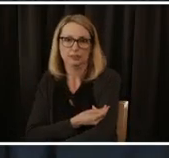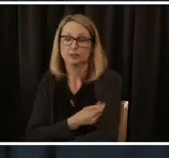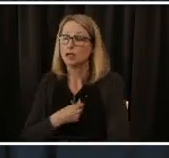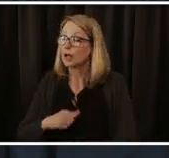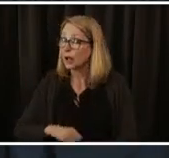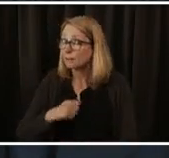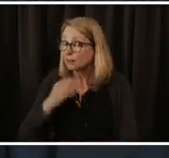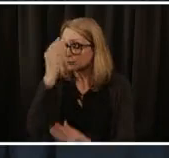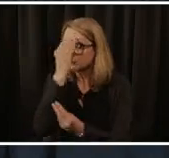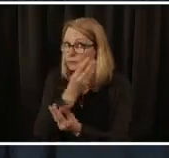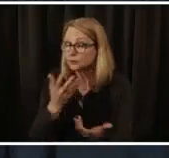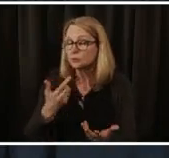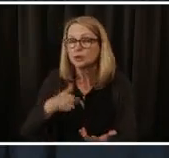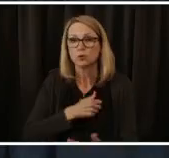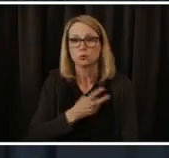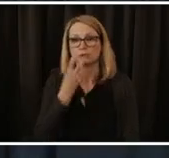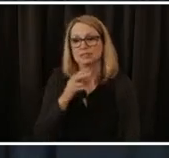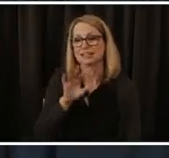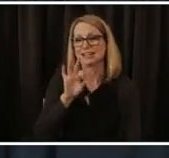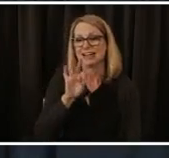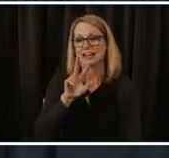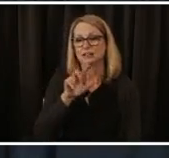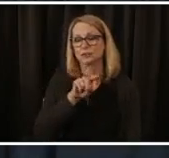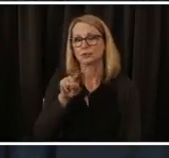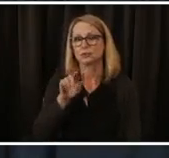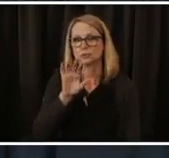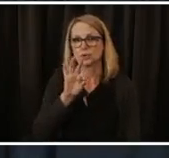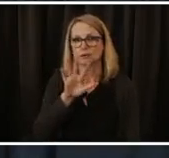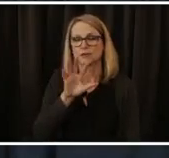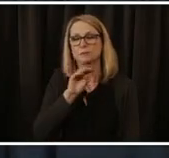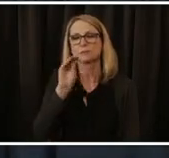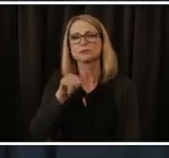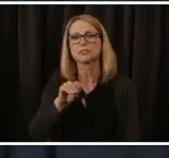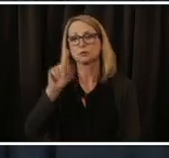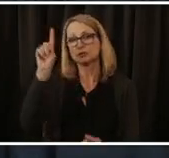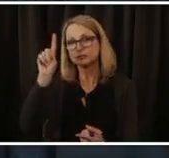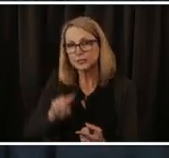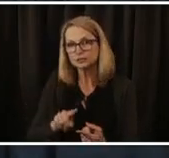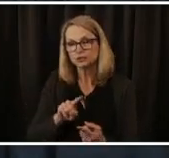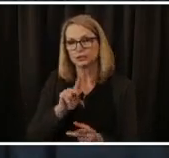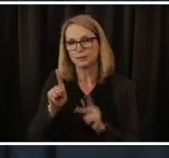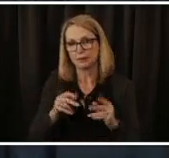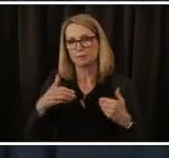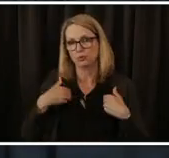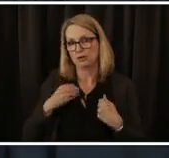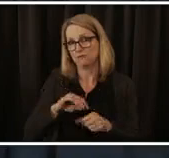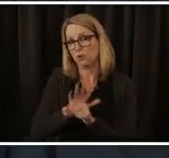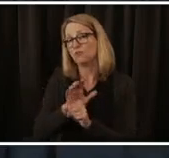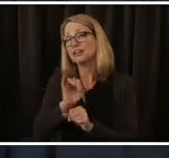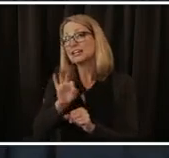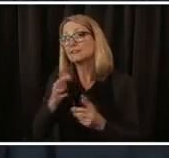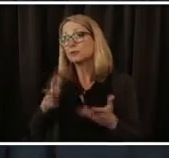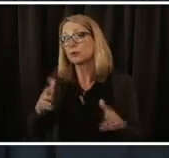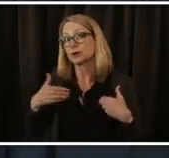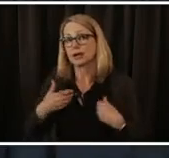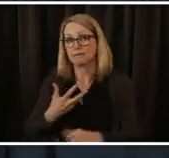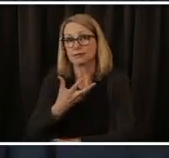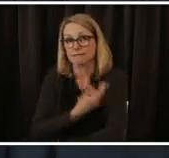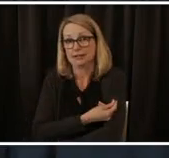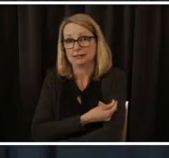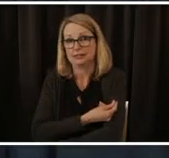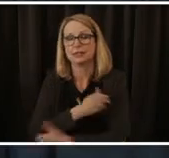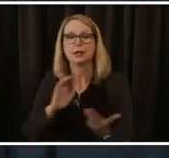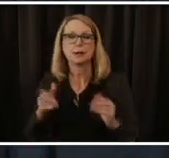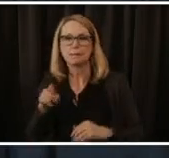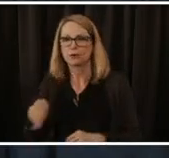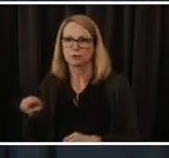seeing a 93 to 95% reduction in positive cases of COVID among vaccinated people compared to non-vaccinated